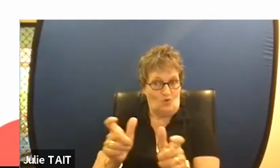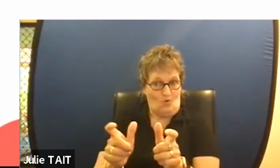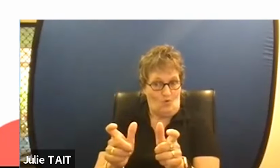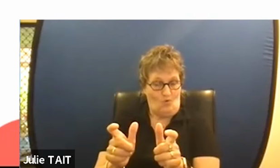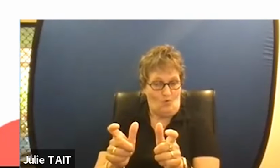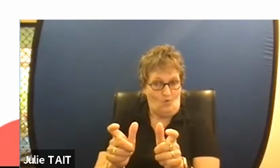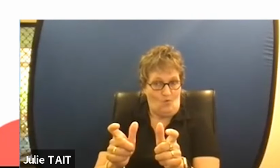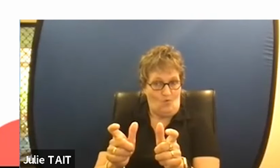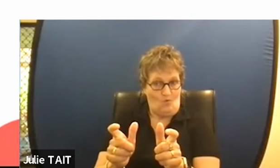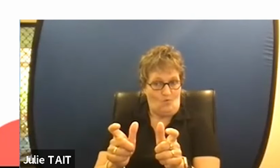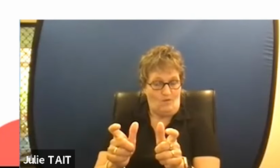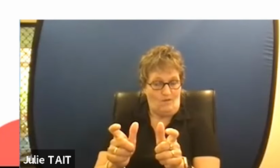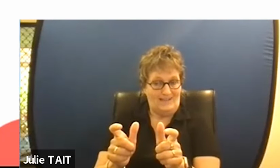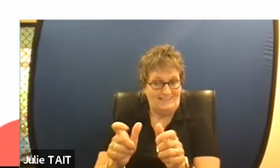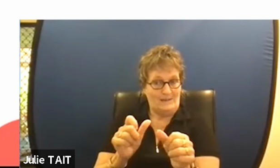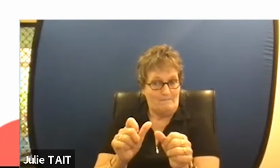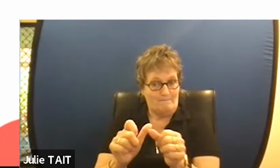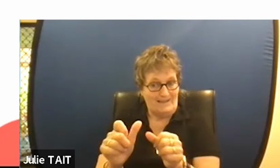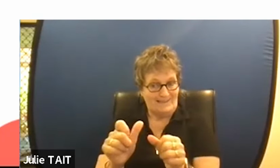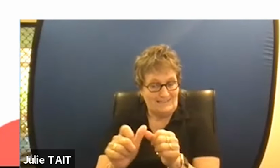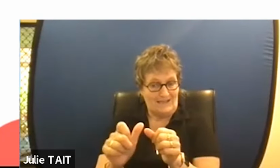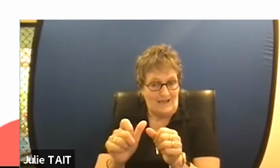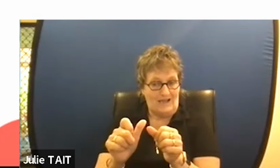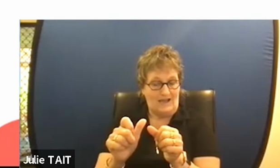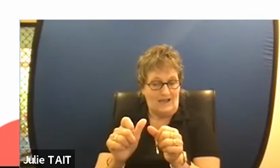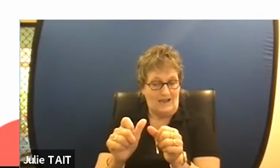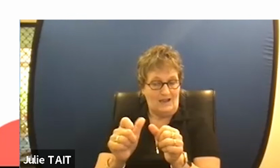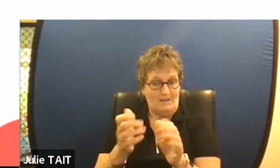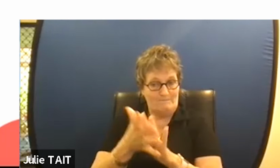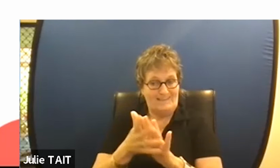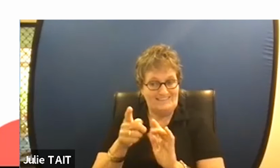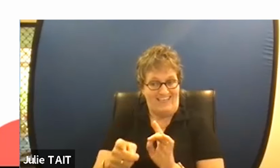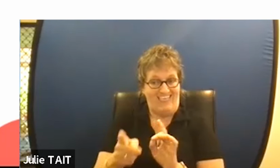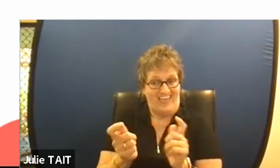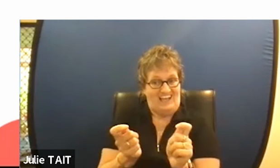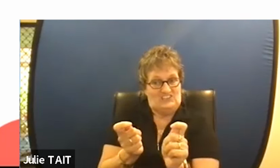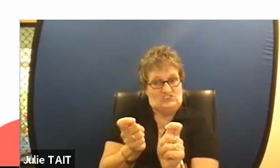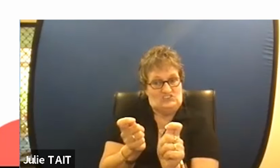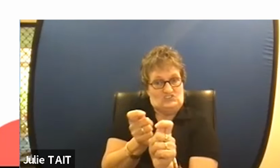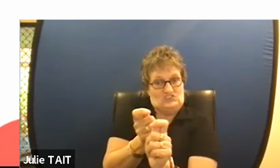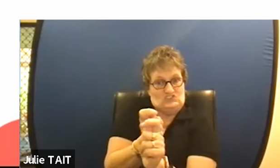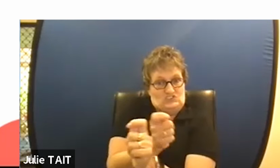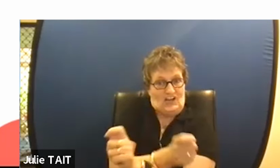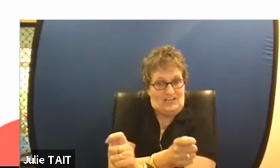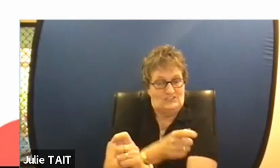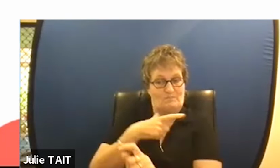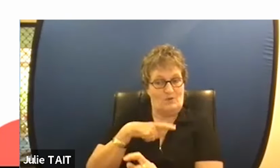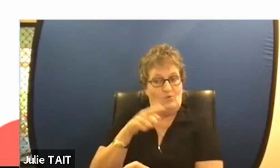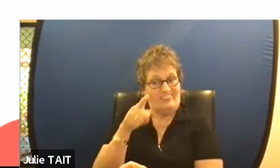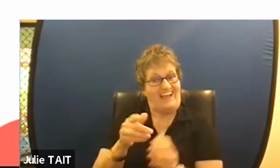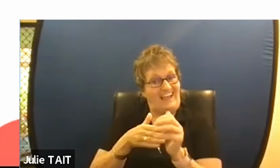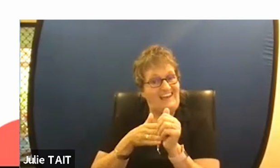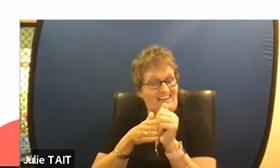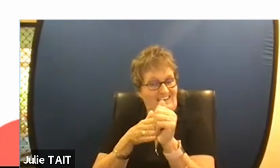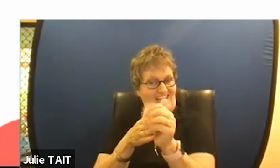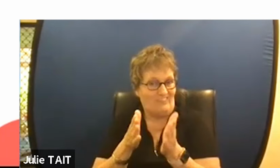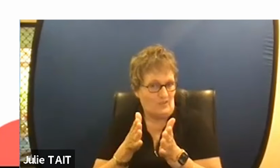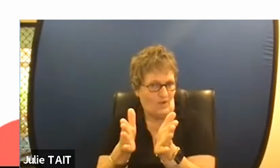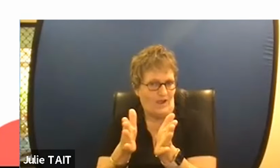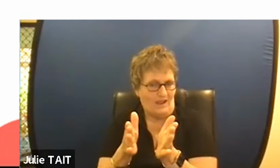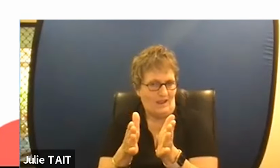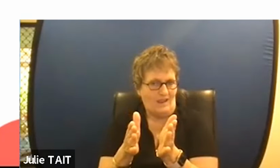meaningful and lead to change in a, you know, in relation to the particular problems that they face, sets of